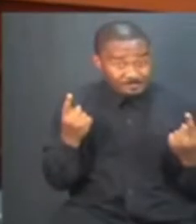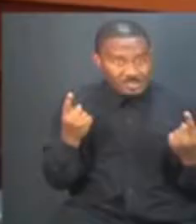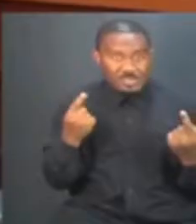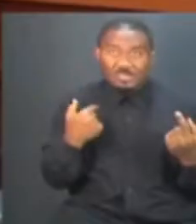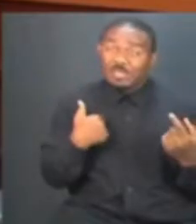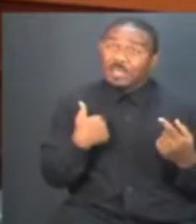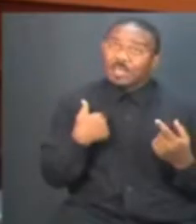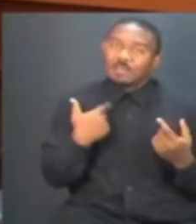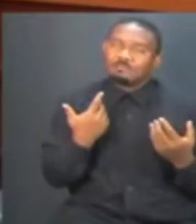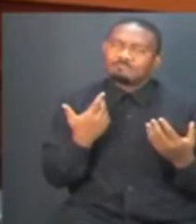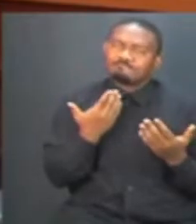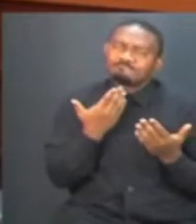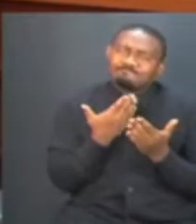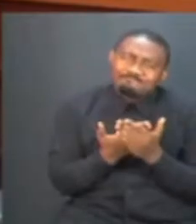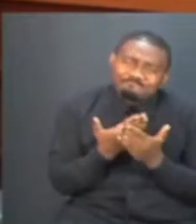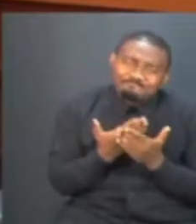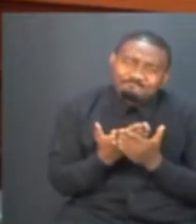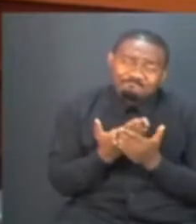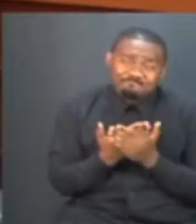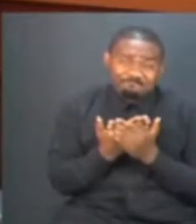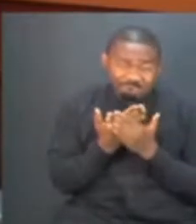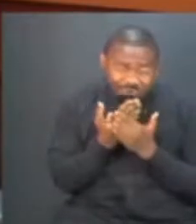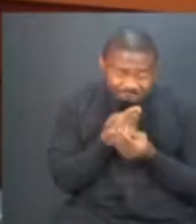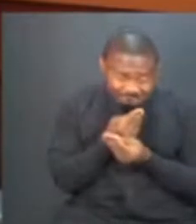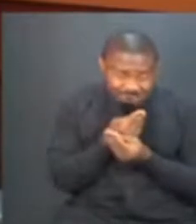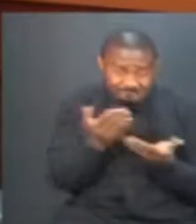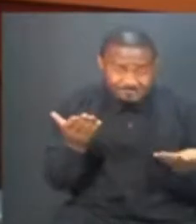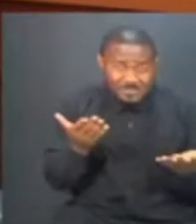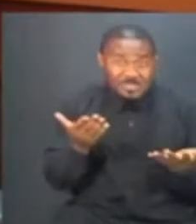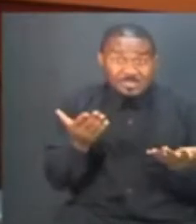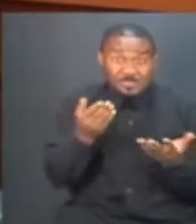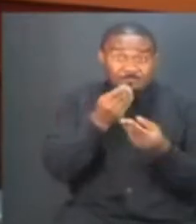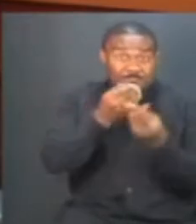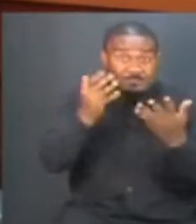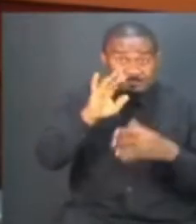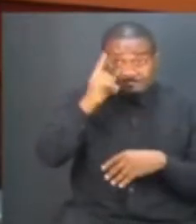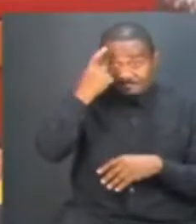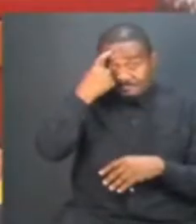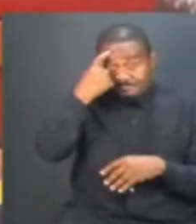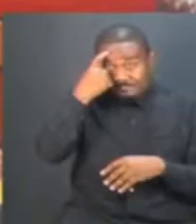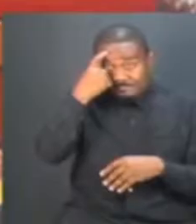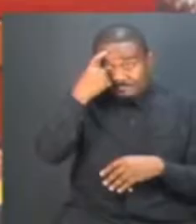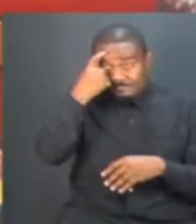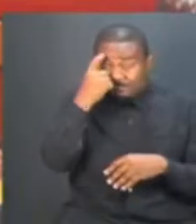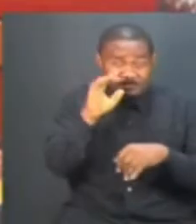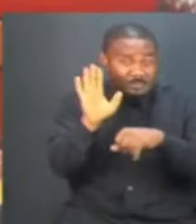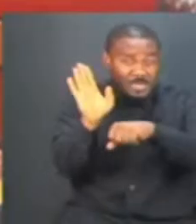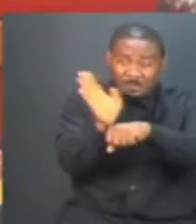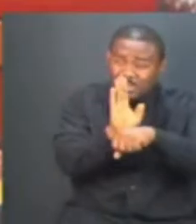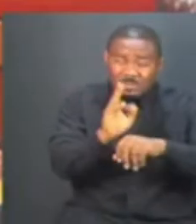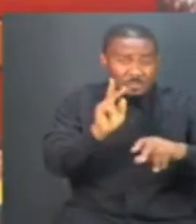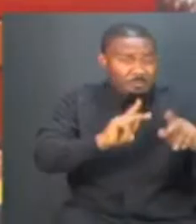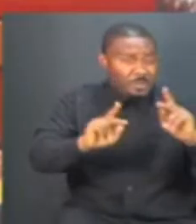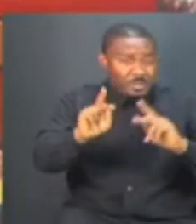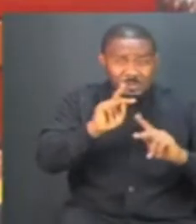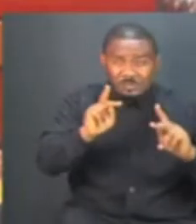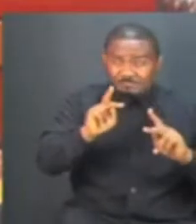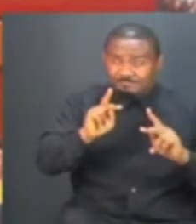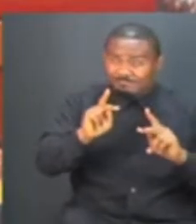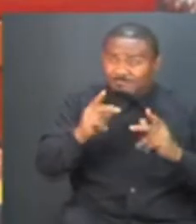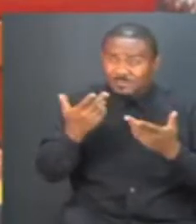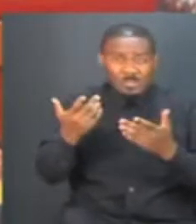once again make a passionate appeal to the government, corporate organizations,